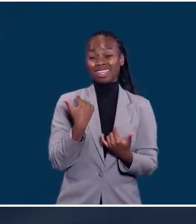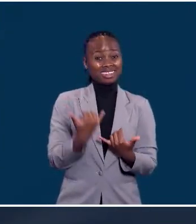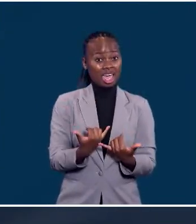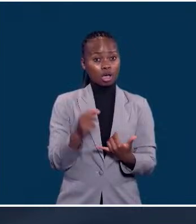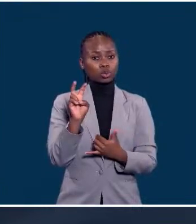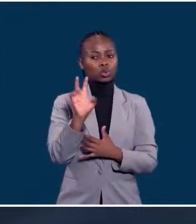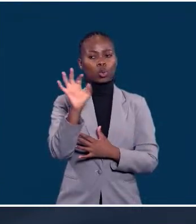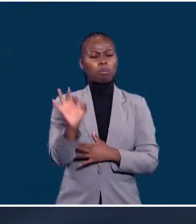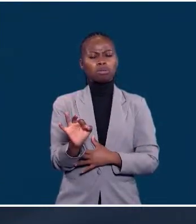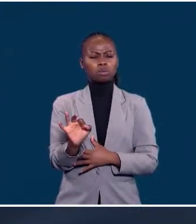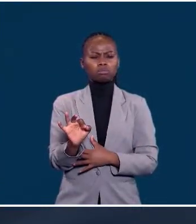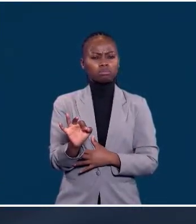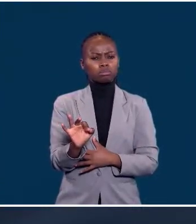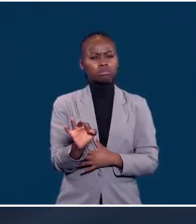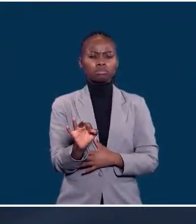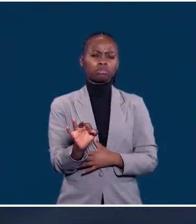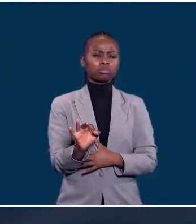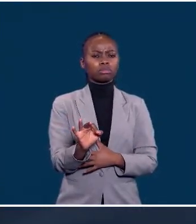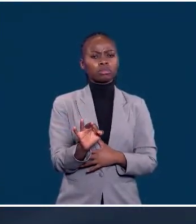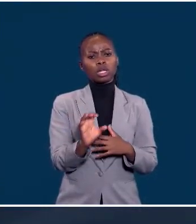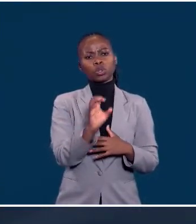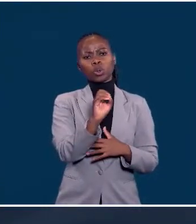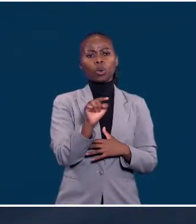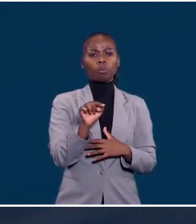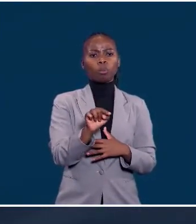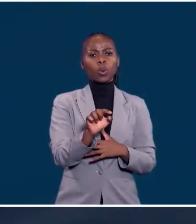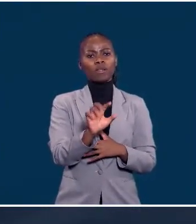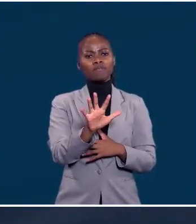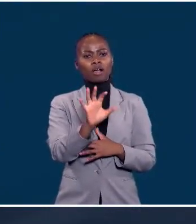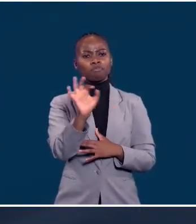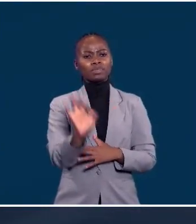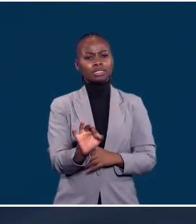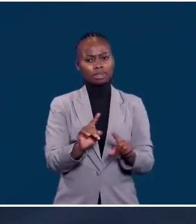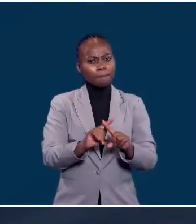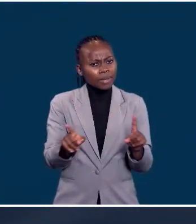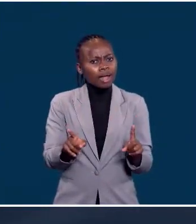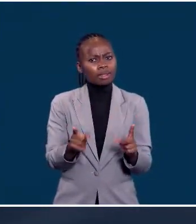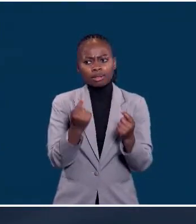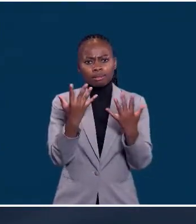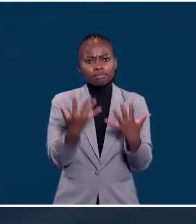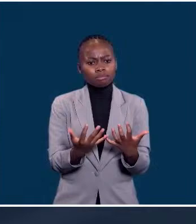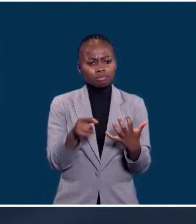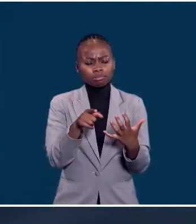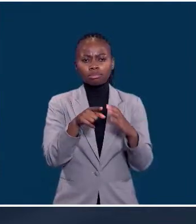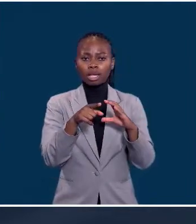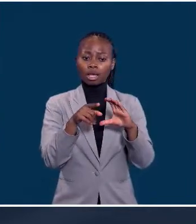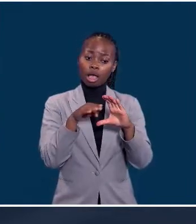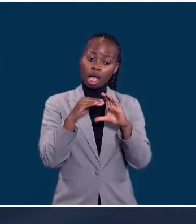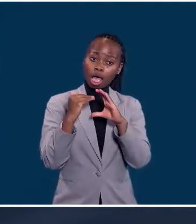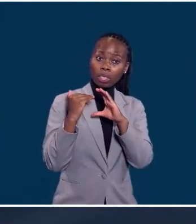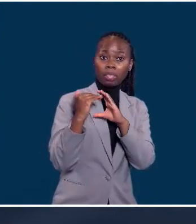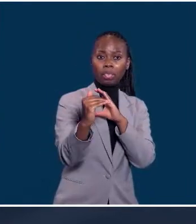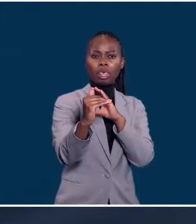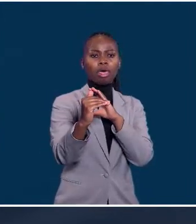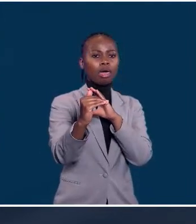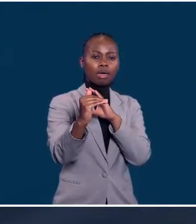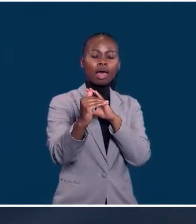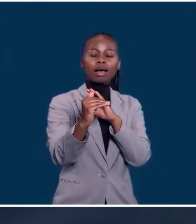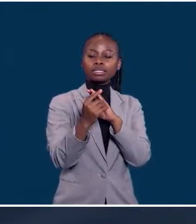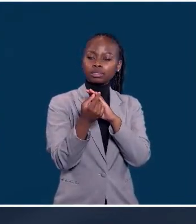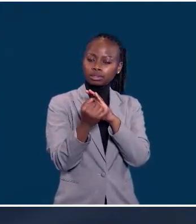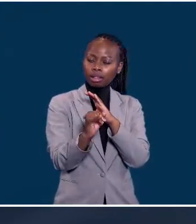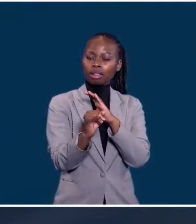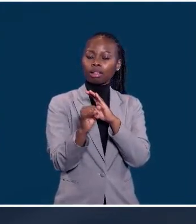and 0.5%, the figures change, but it doesn't follow that it is such a straight line. Okay, that is the sum of